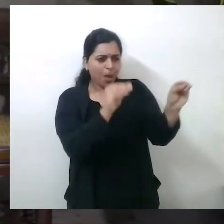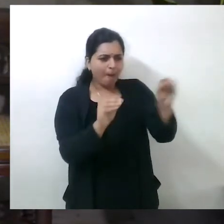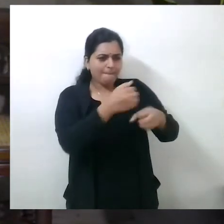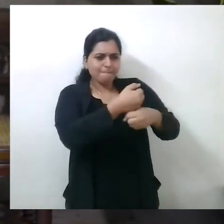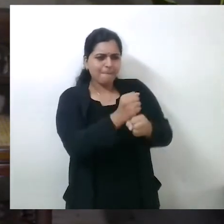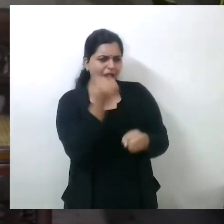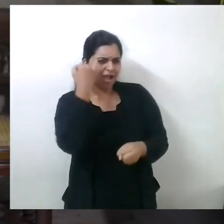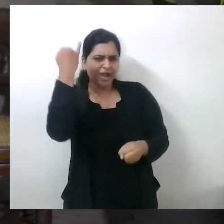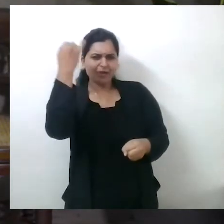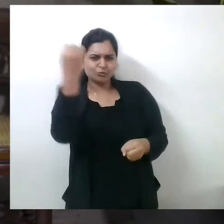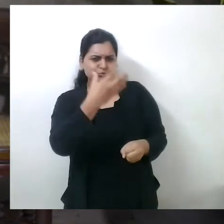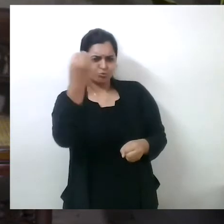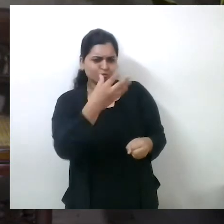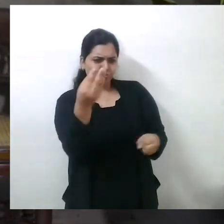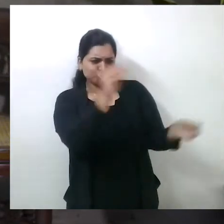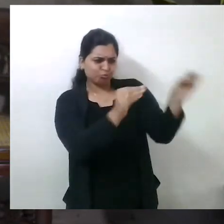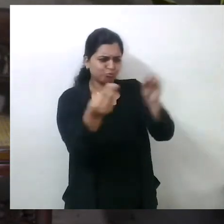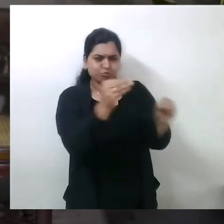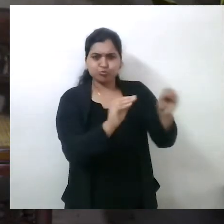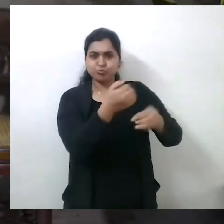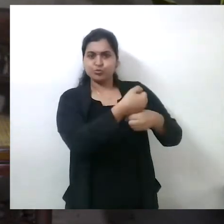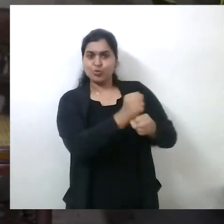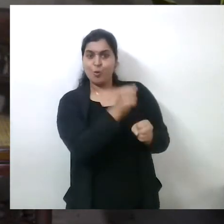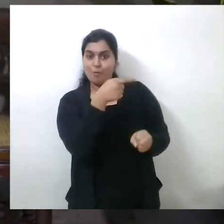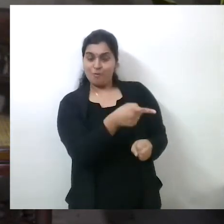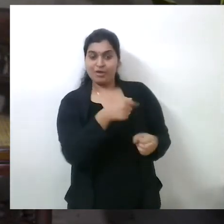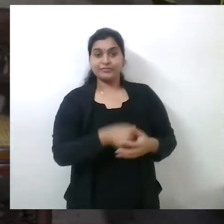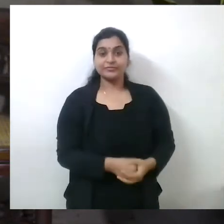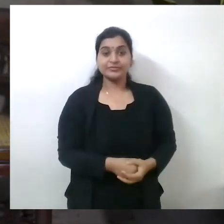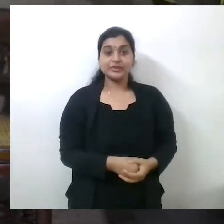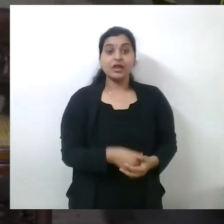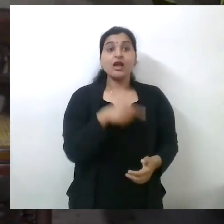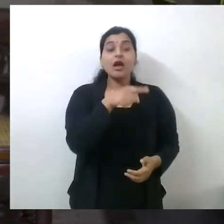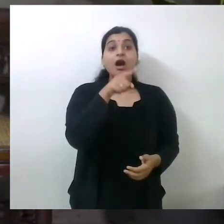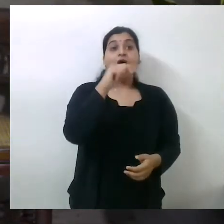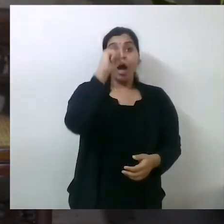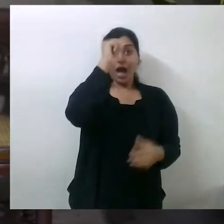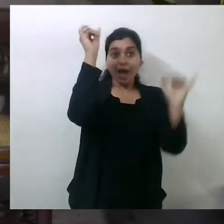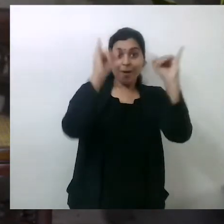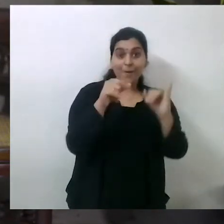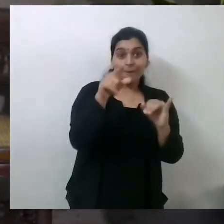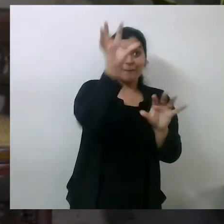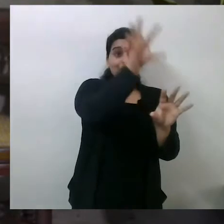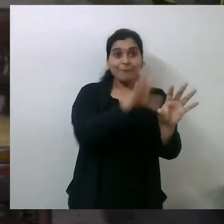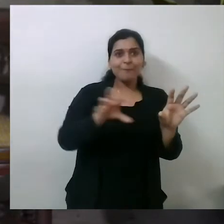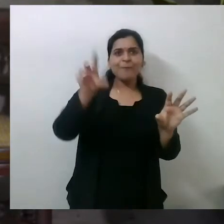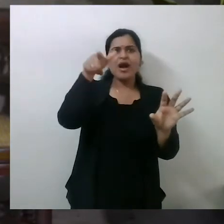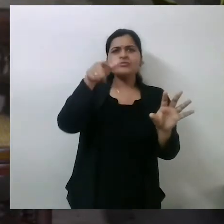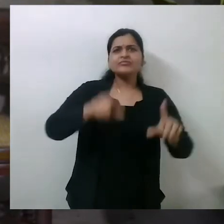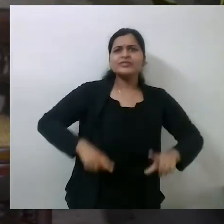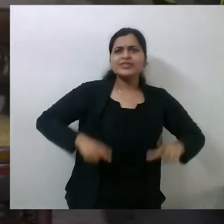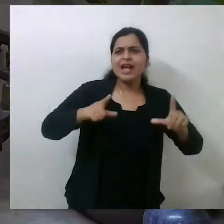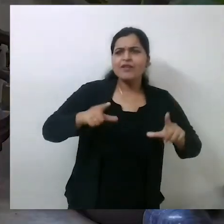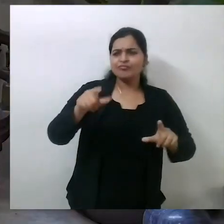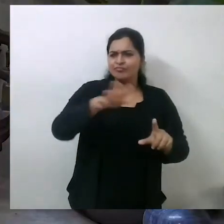locally available, what was locally available at that time. And of course, the way they lived or the way they ate and whatever the primary purpose of that chair, as I